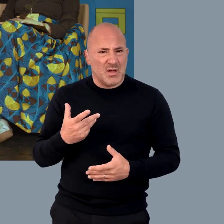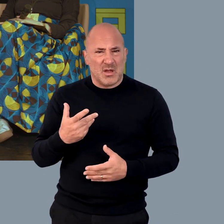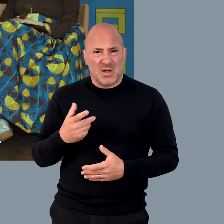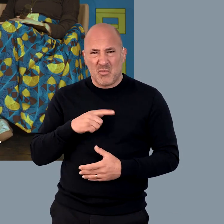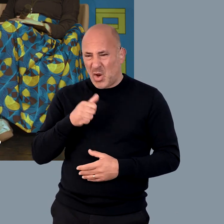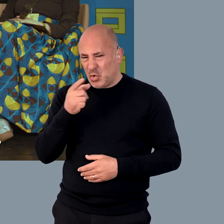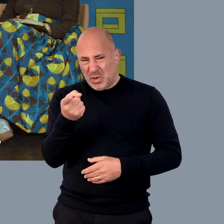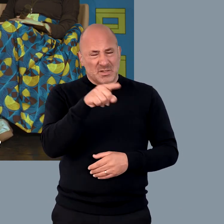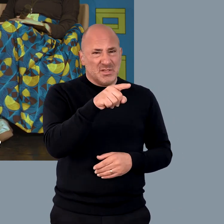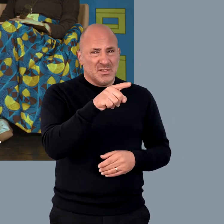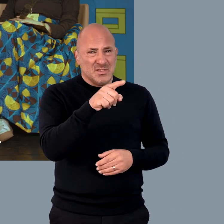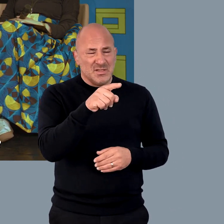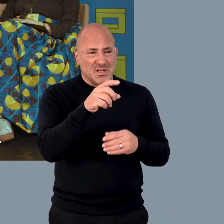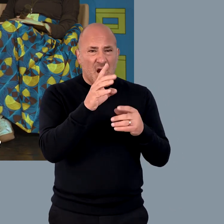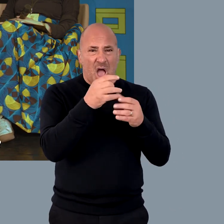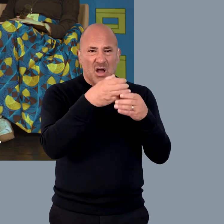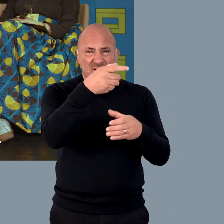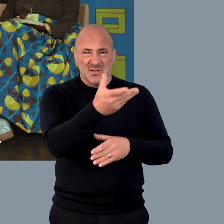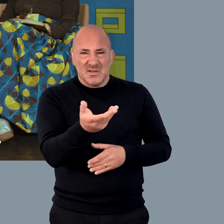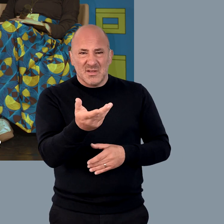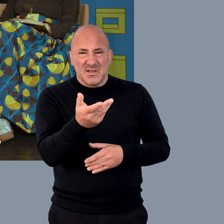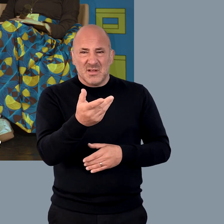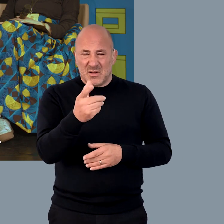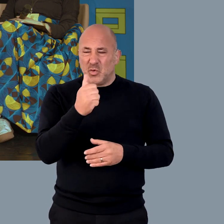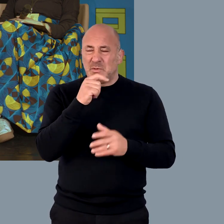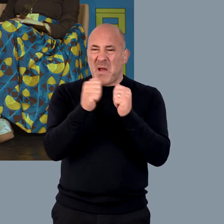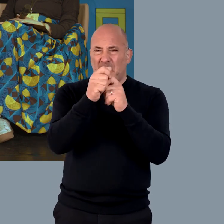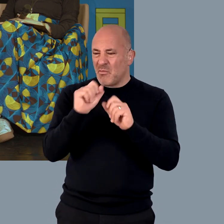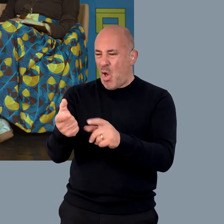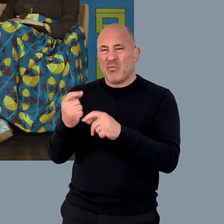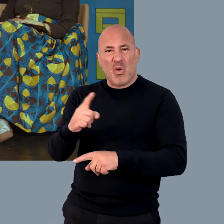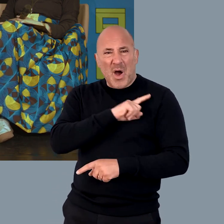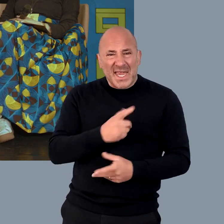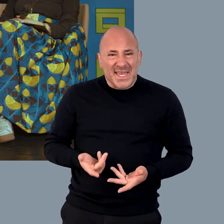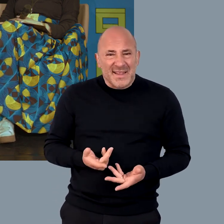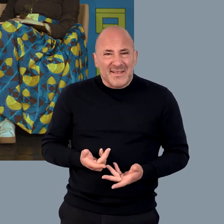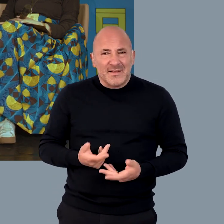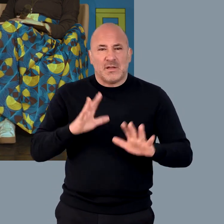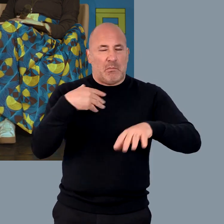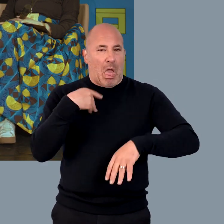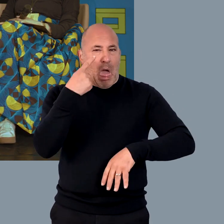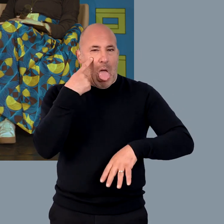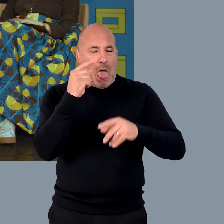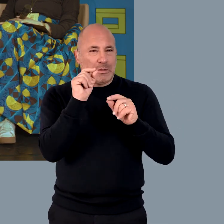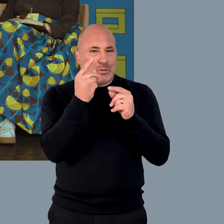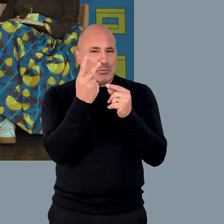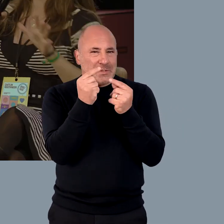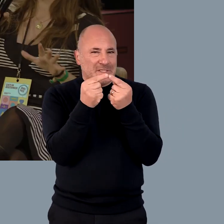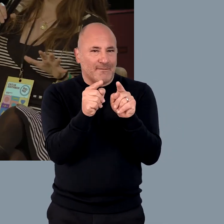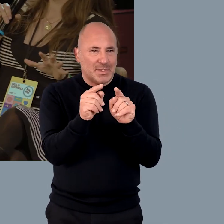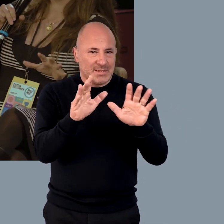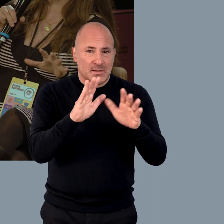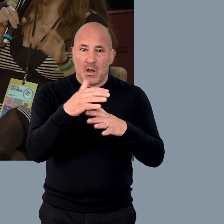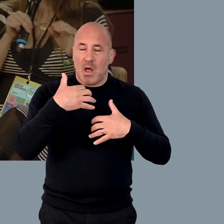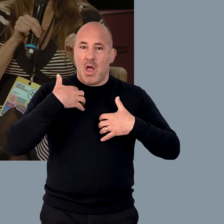away. And I was just like, why are we not using the reusable ones? Why is everyone going for the disposable ones? So I tried a